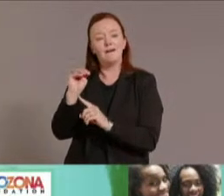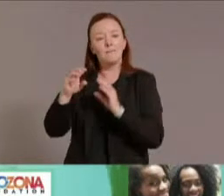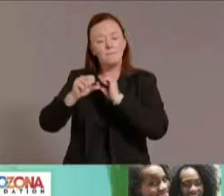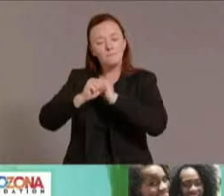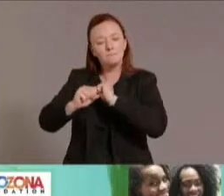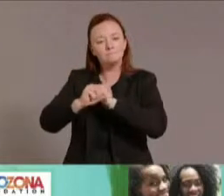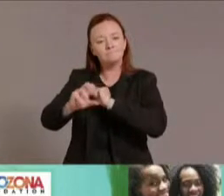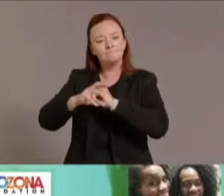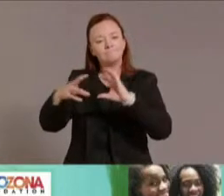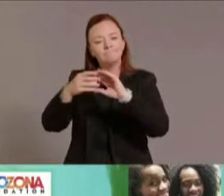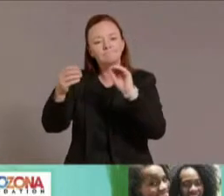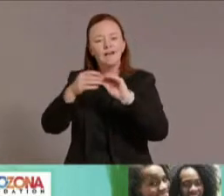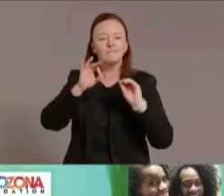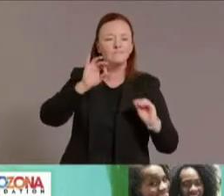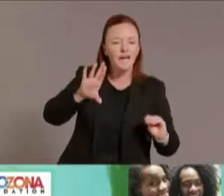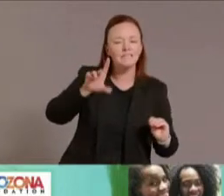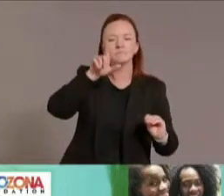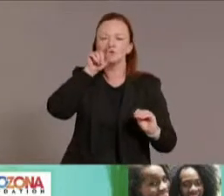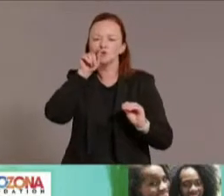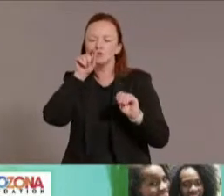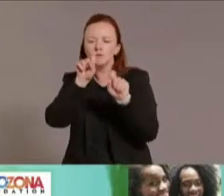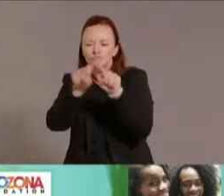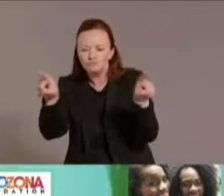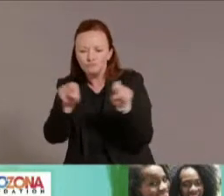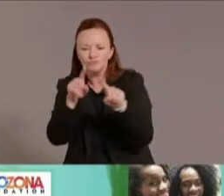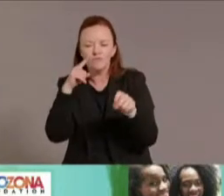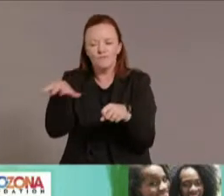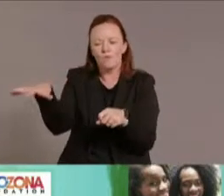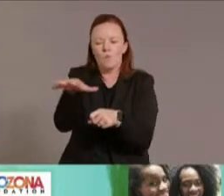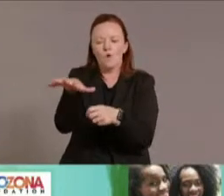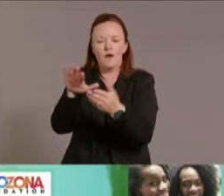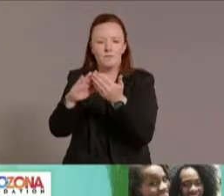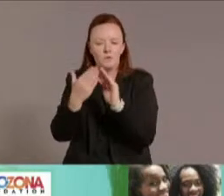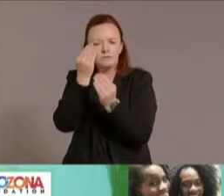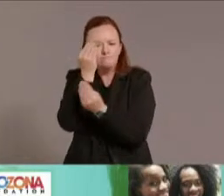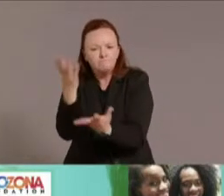those communities to encourage them to get vaccinated.